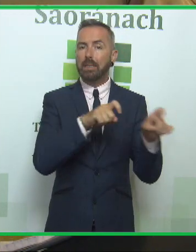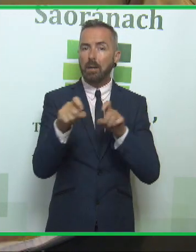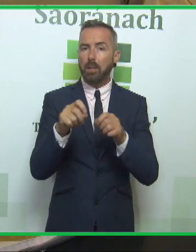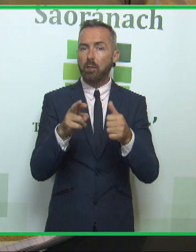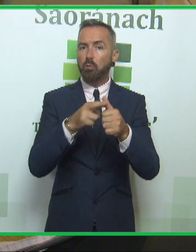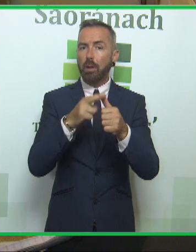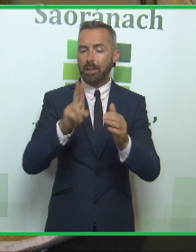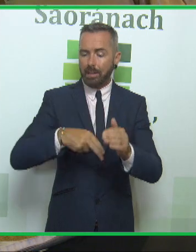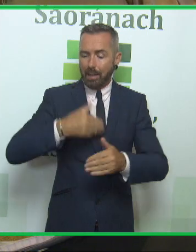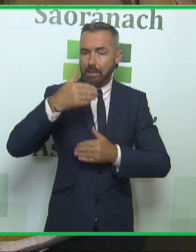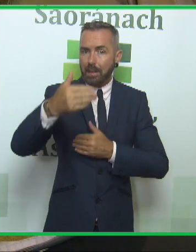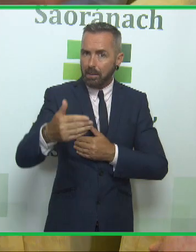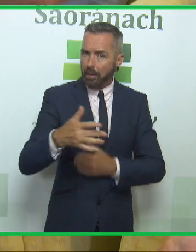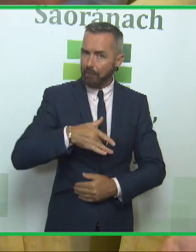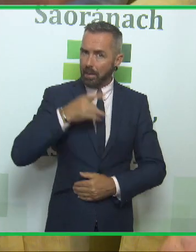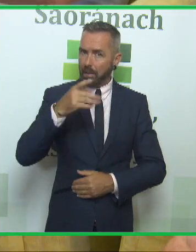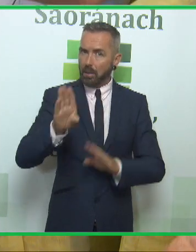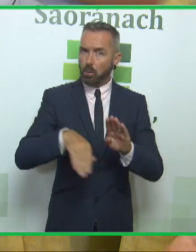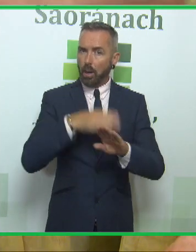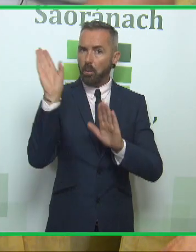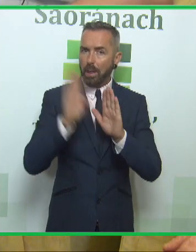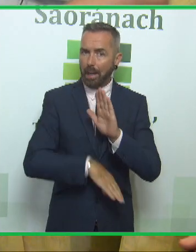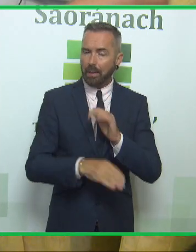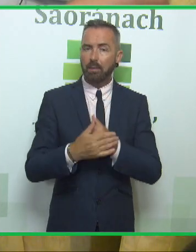go to the next phase. That's probably where we're lacking. We